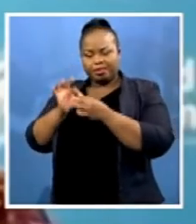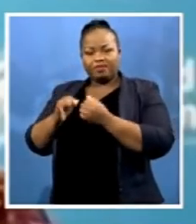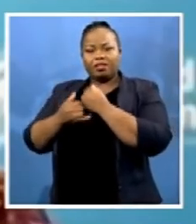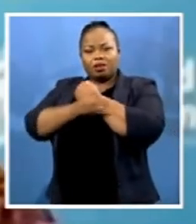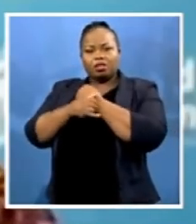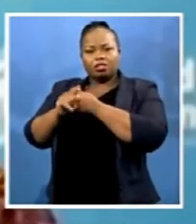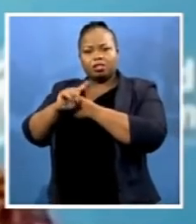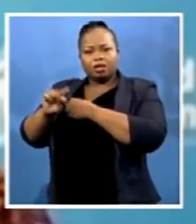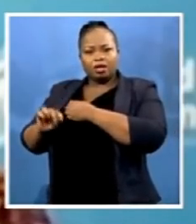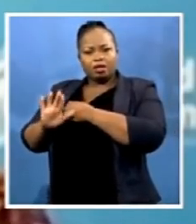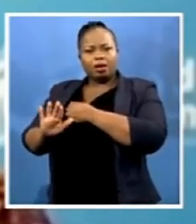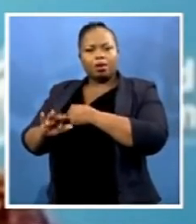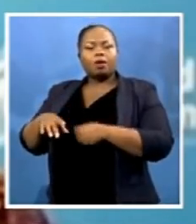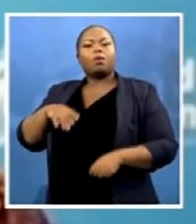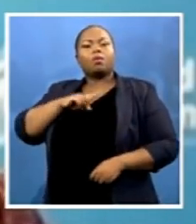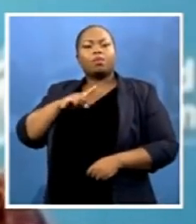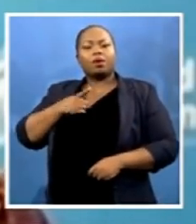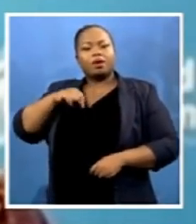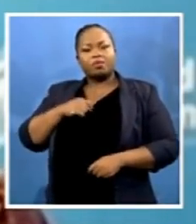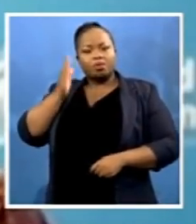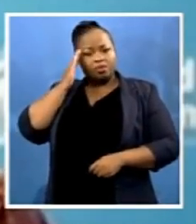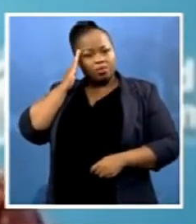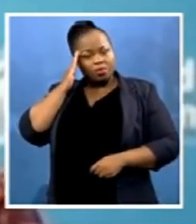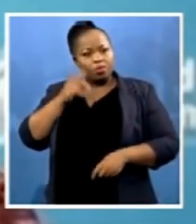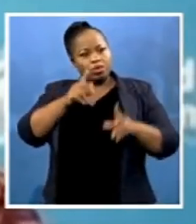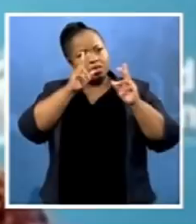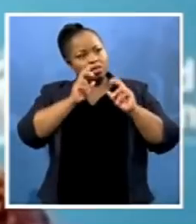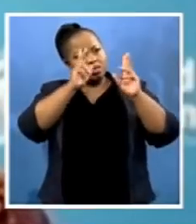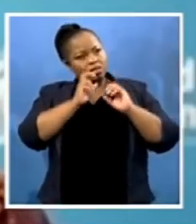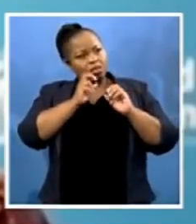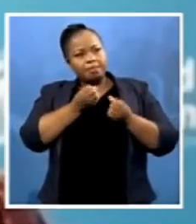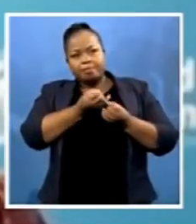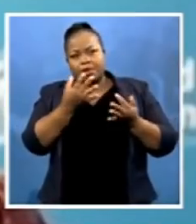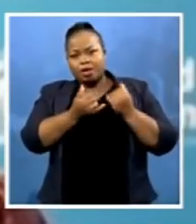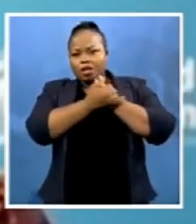countries taking an approach to the response at different speeds, so to